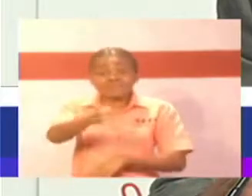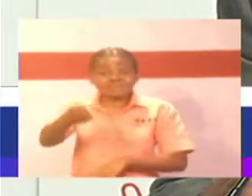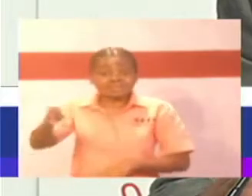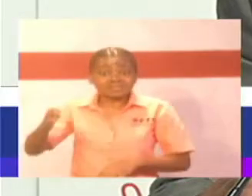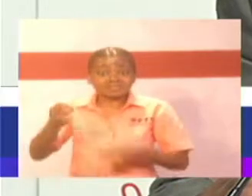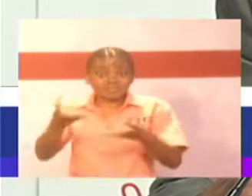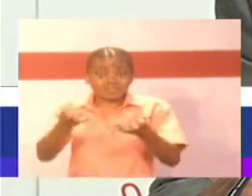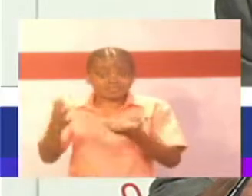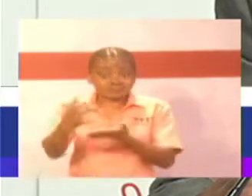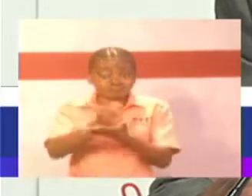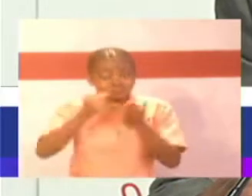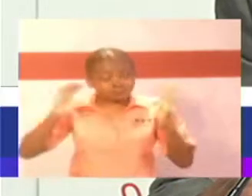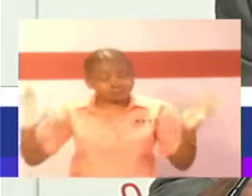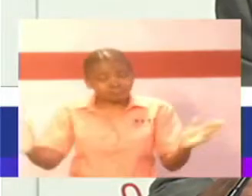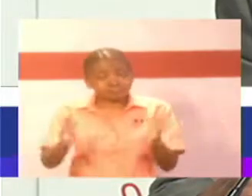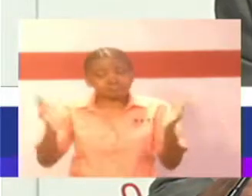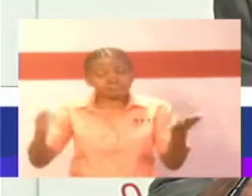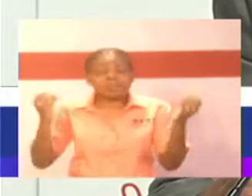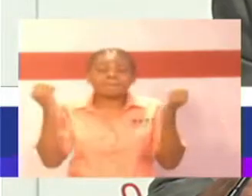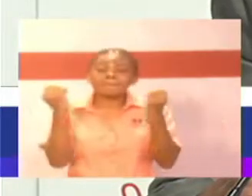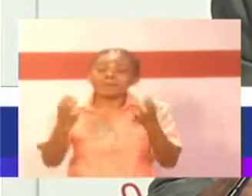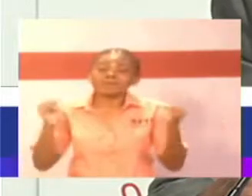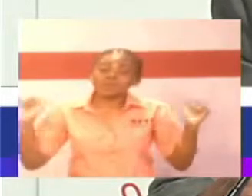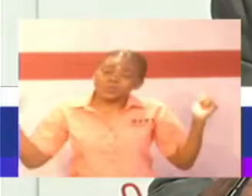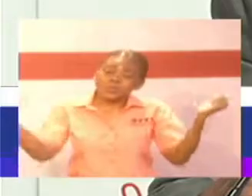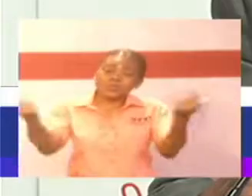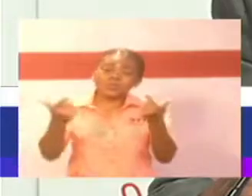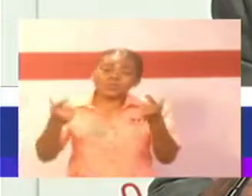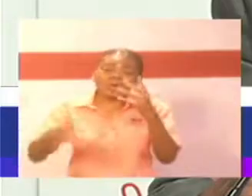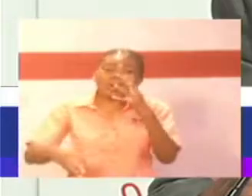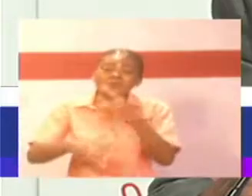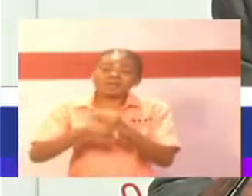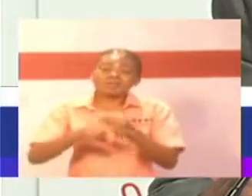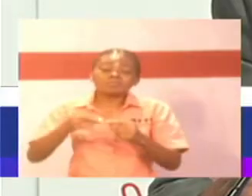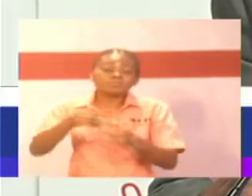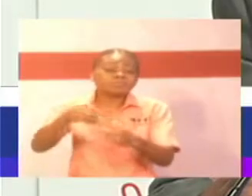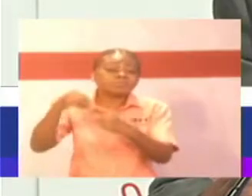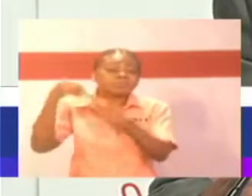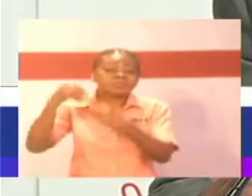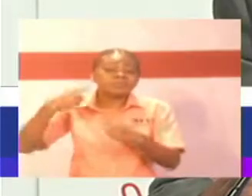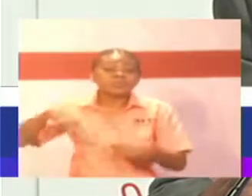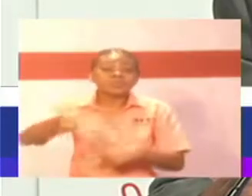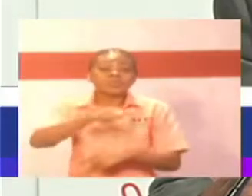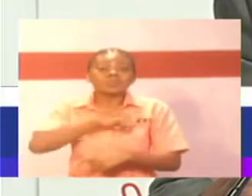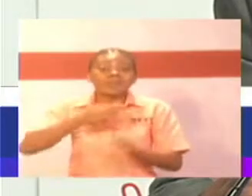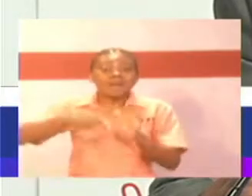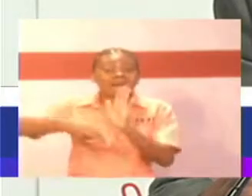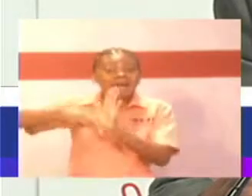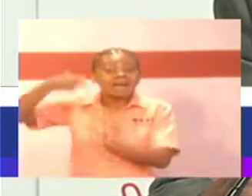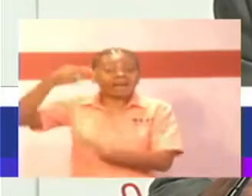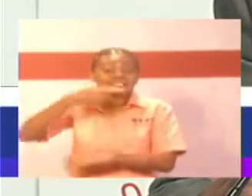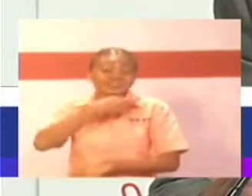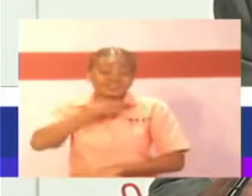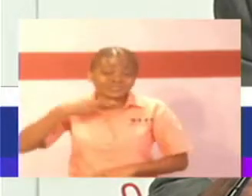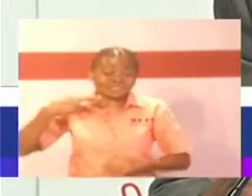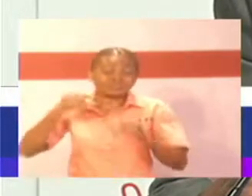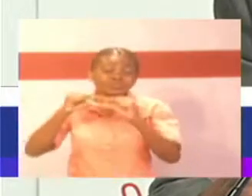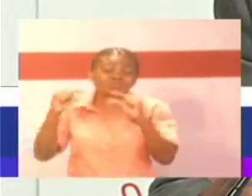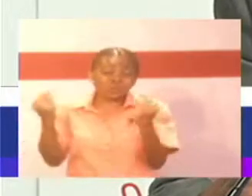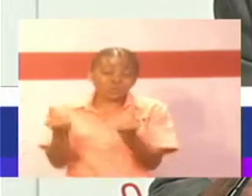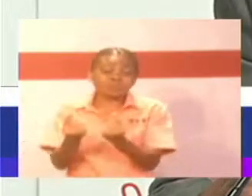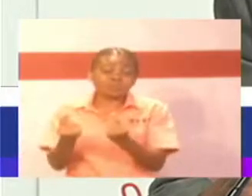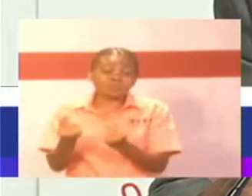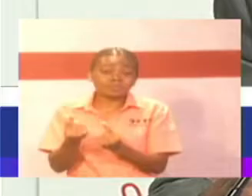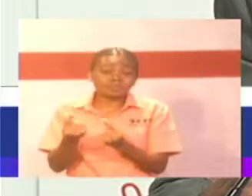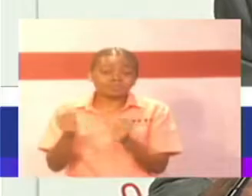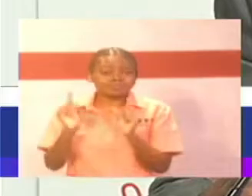to encourage all of the population, and especially those in the high-risk groups, to make use of, avail themselves of, and go and get